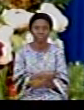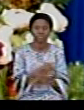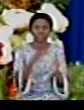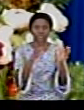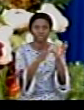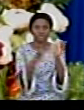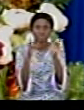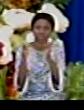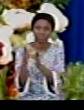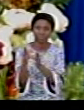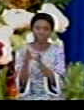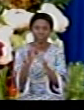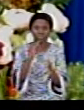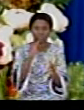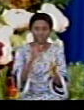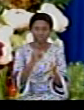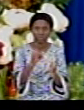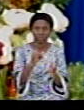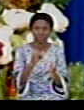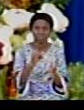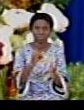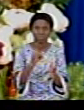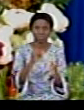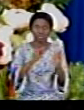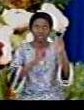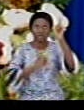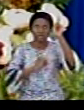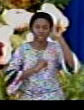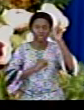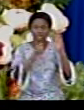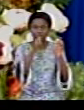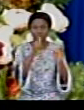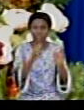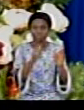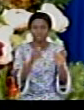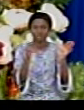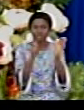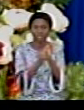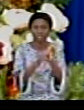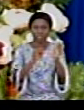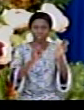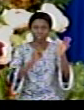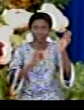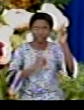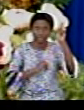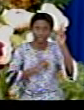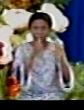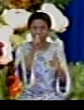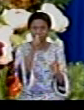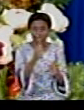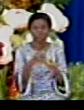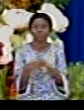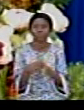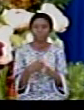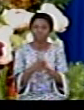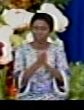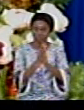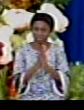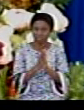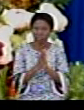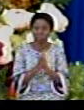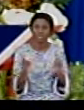Jesus is I am that I am. Let's tell the Lord, as we have accepted